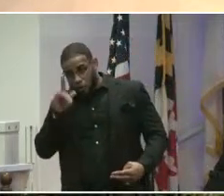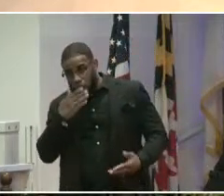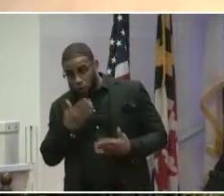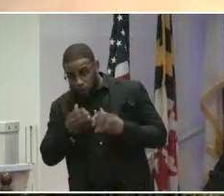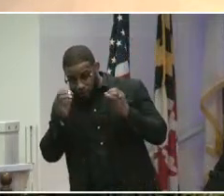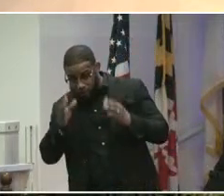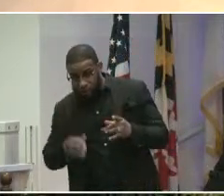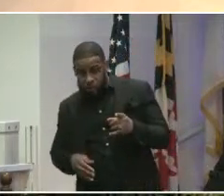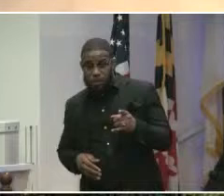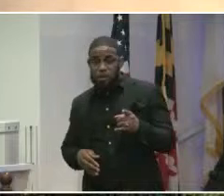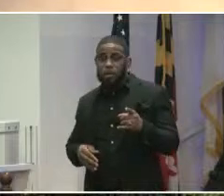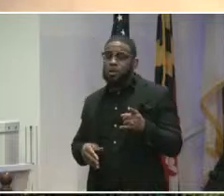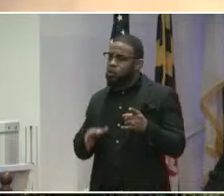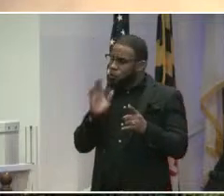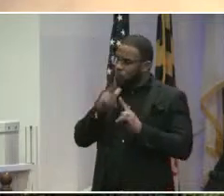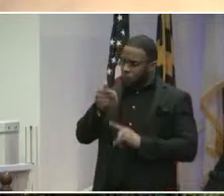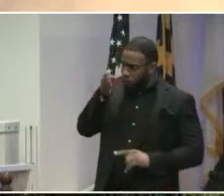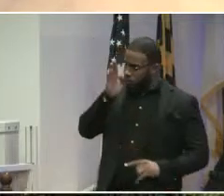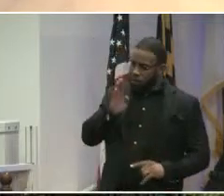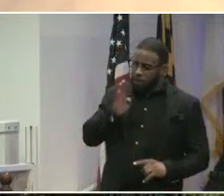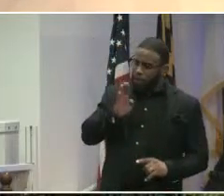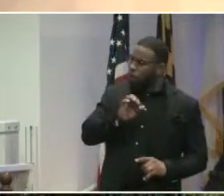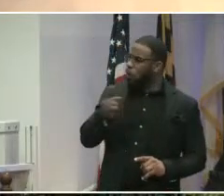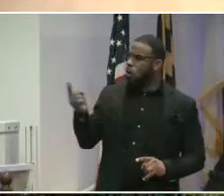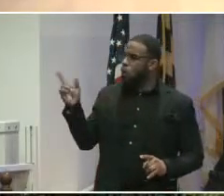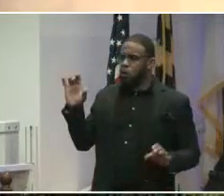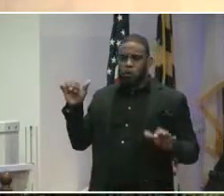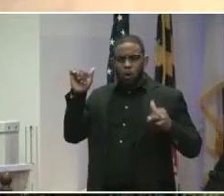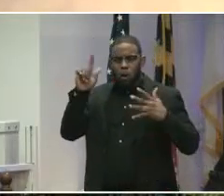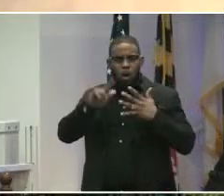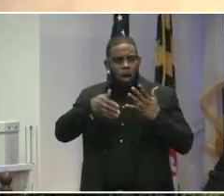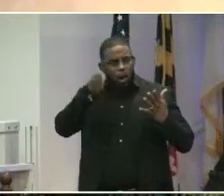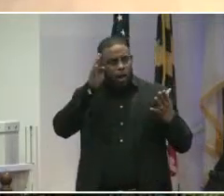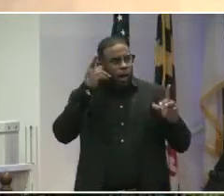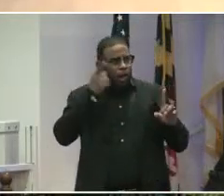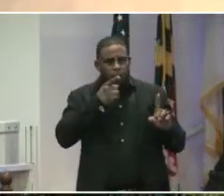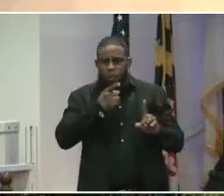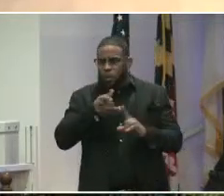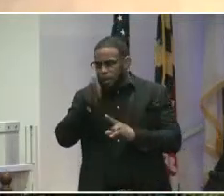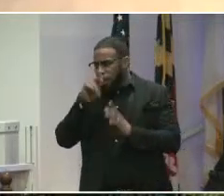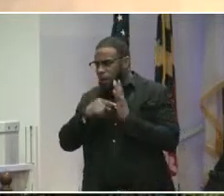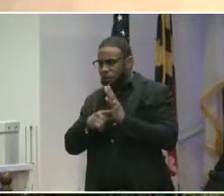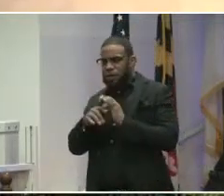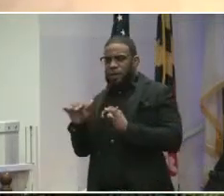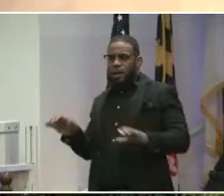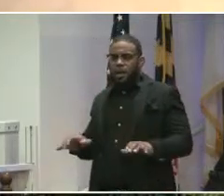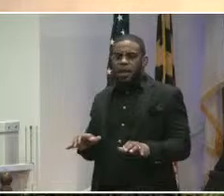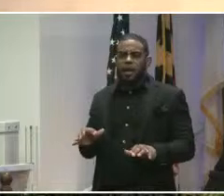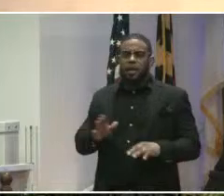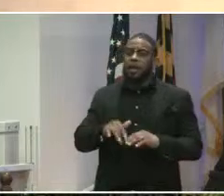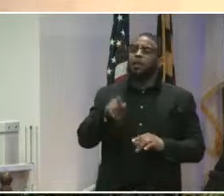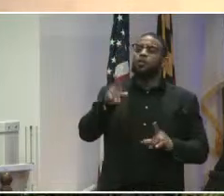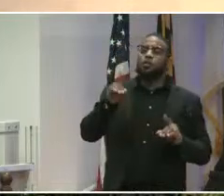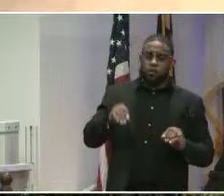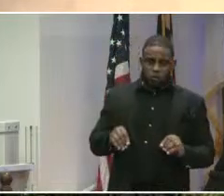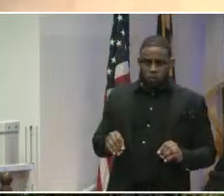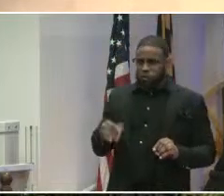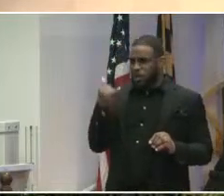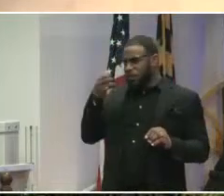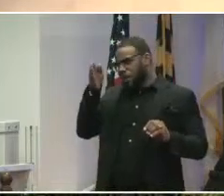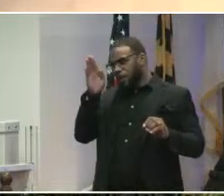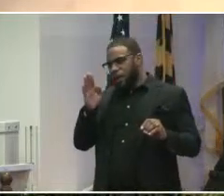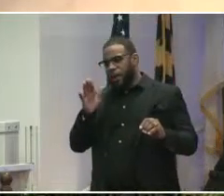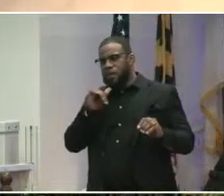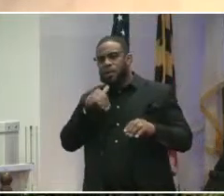good teacher, straight from God. No one can do all this God-pointing, God-revealing acts that you do if